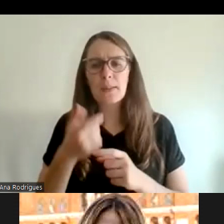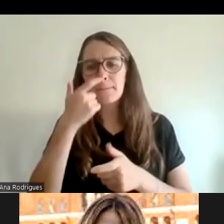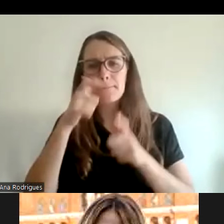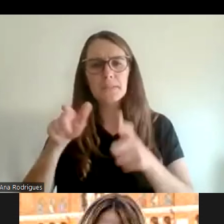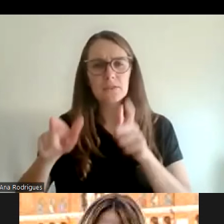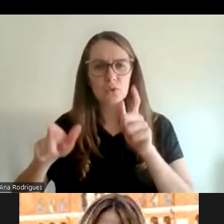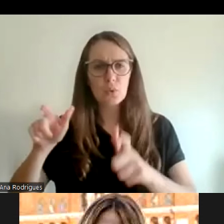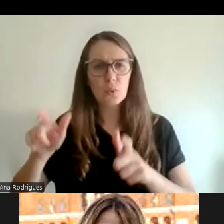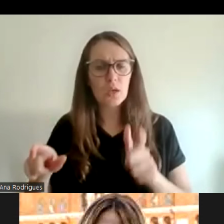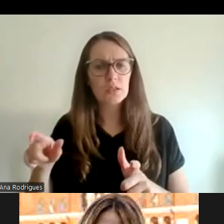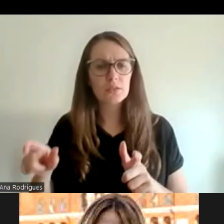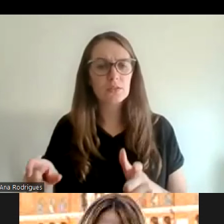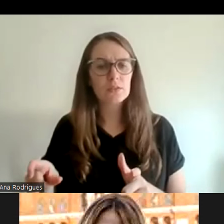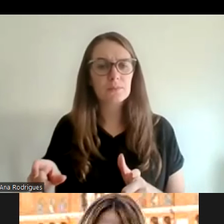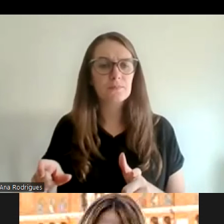people